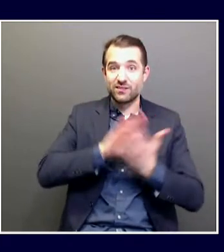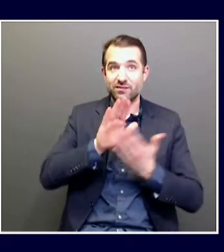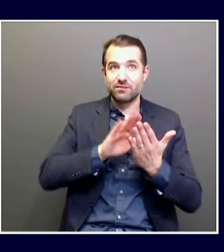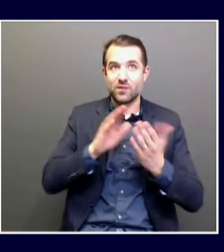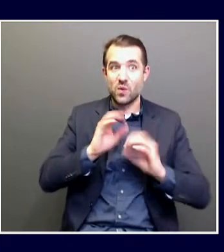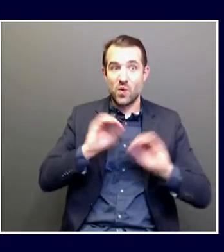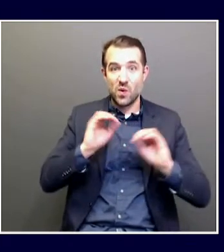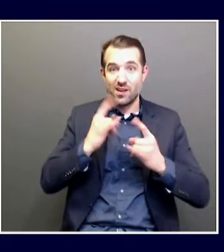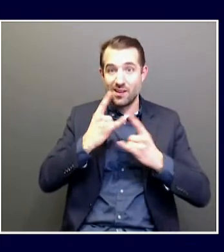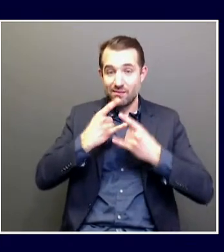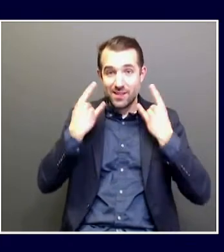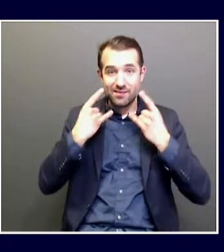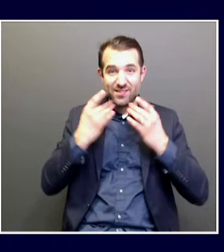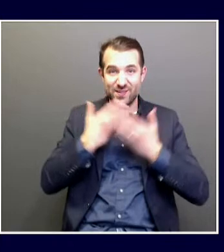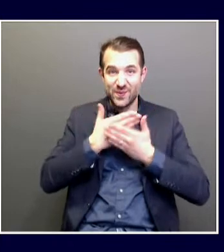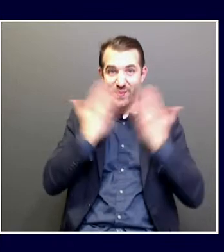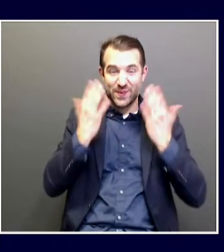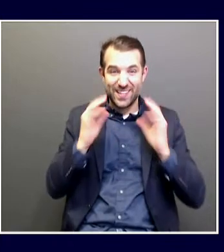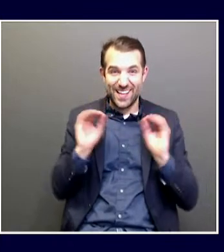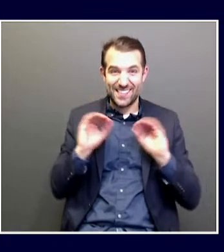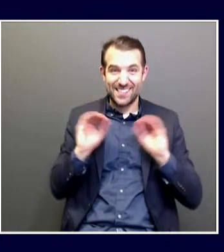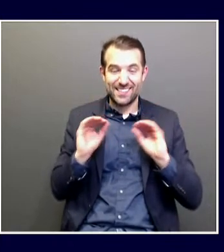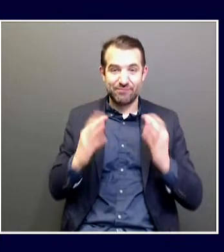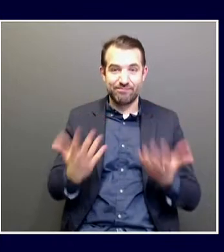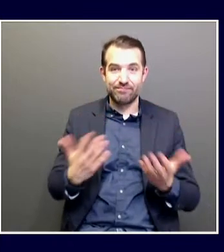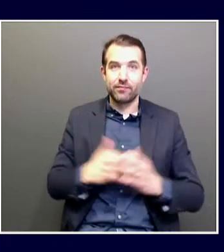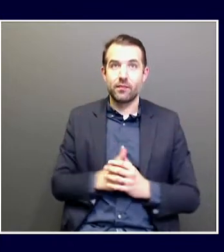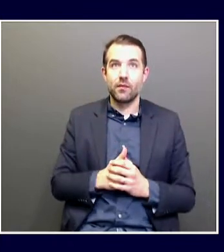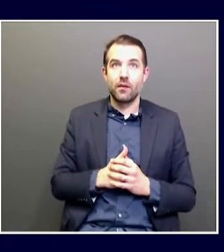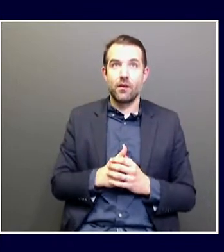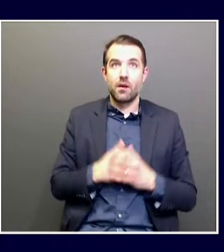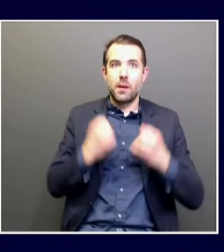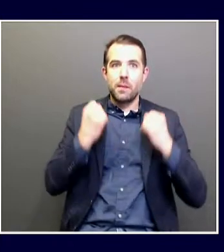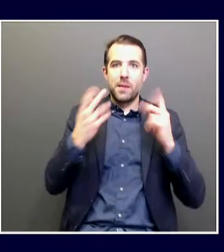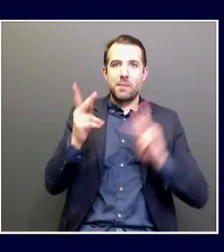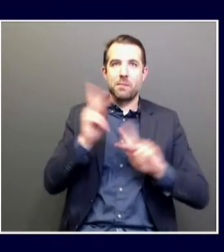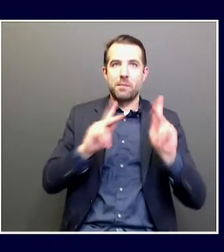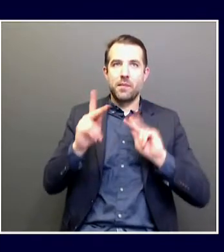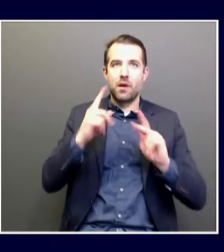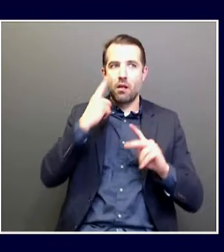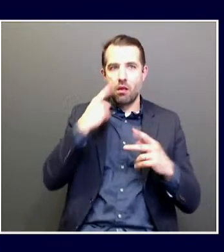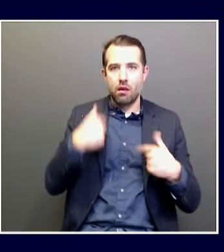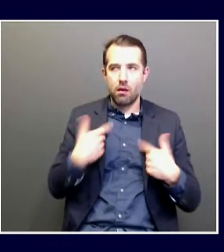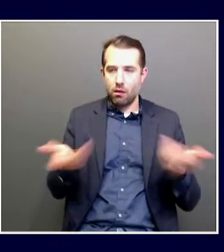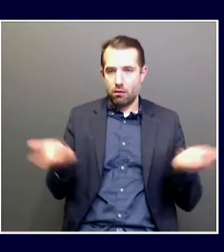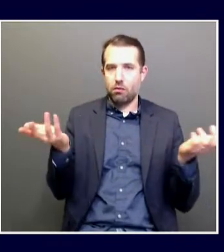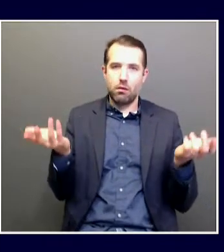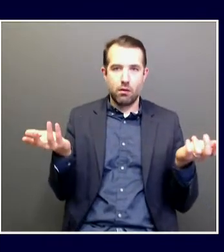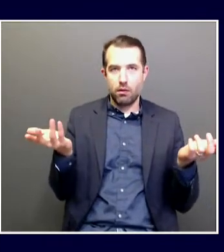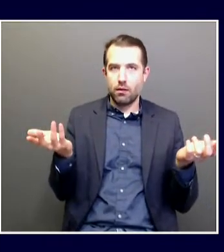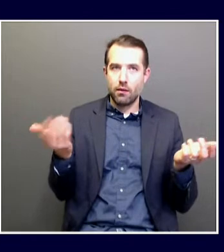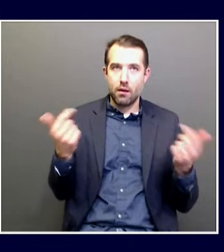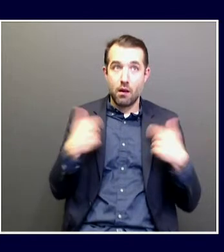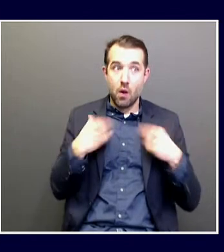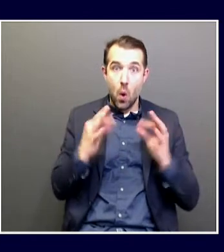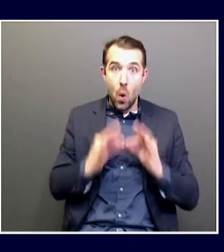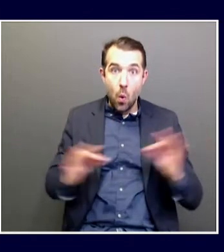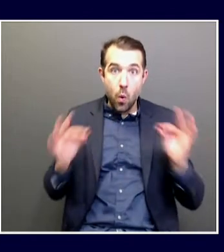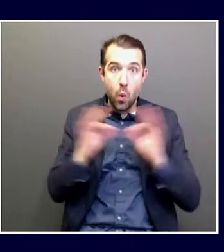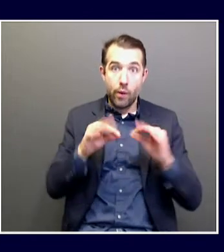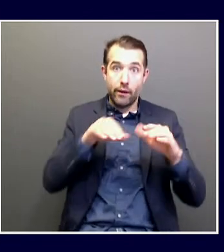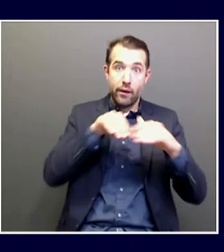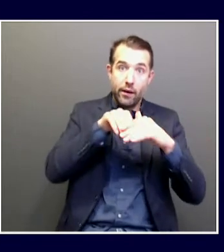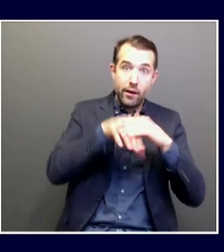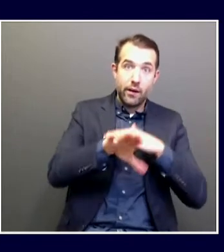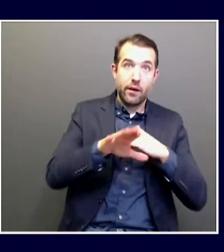heard from listeners who feel that they can't participate in local government without putting their health in jeopardy because of that. They're looking for